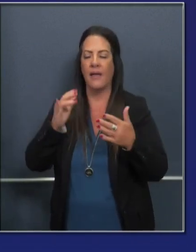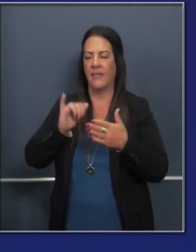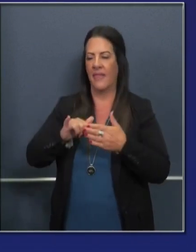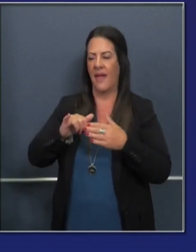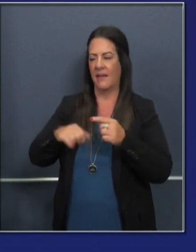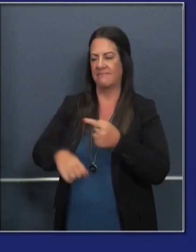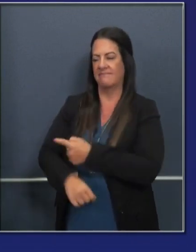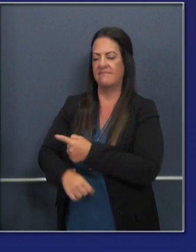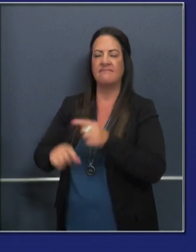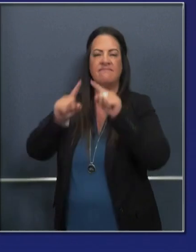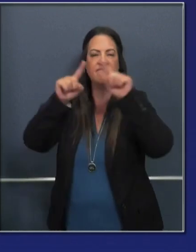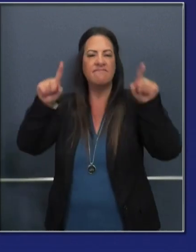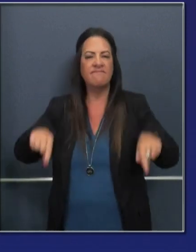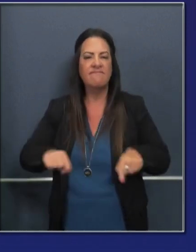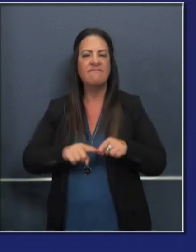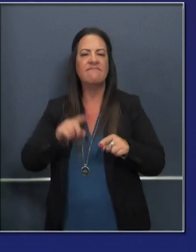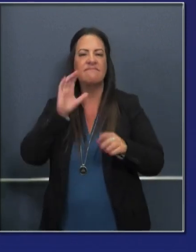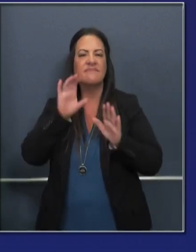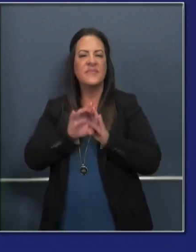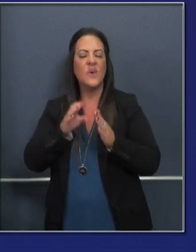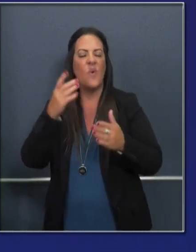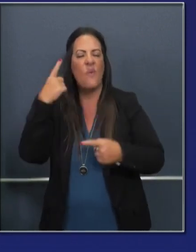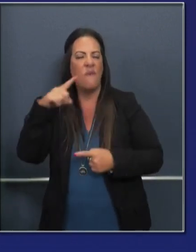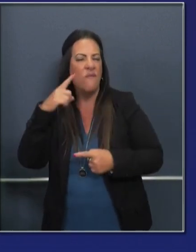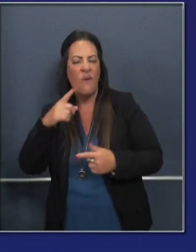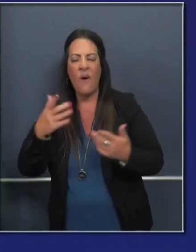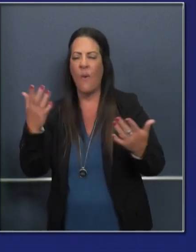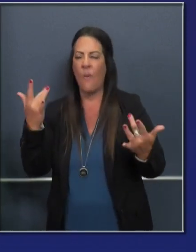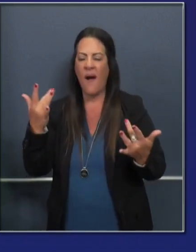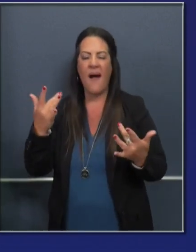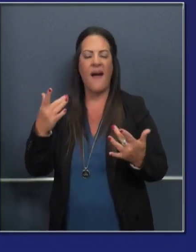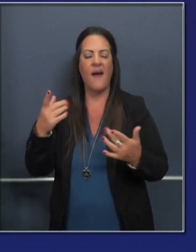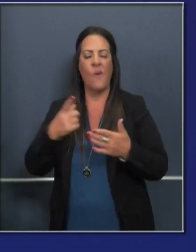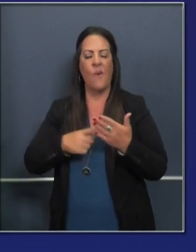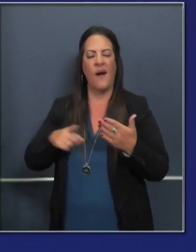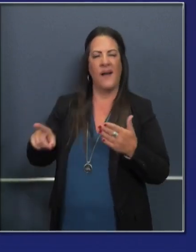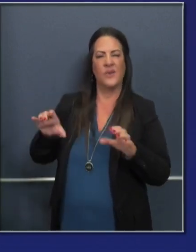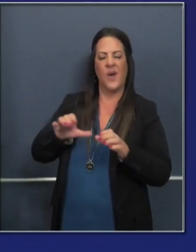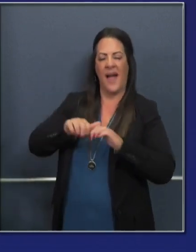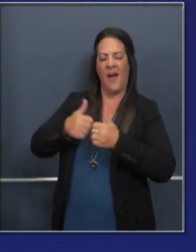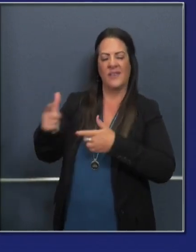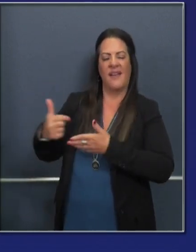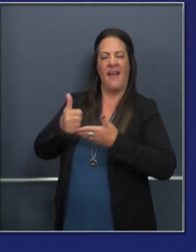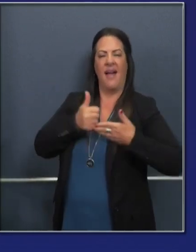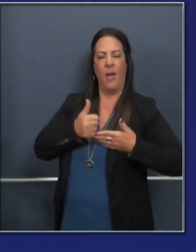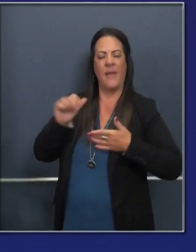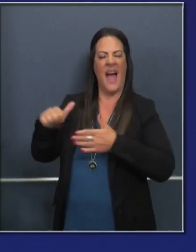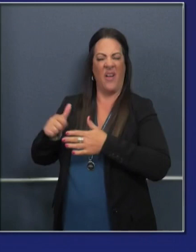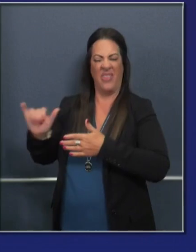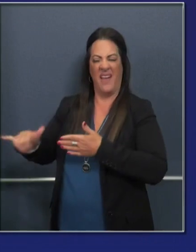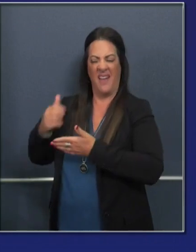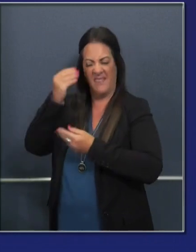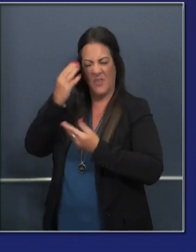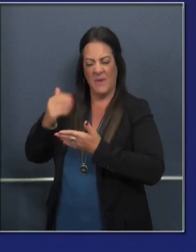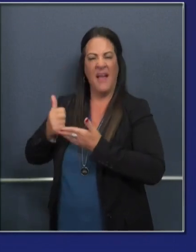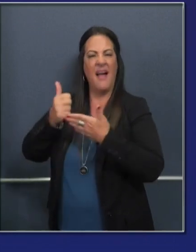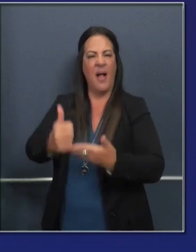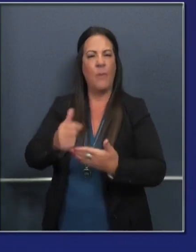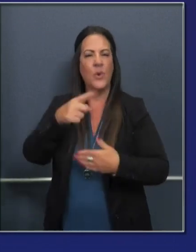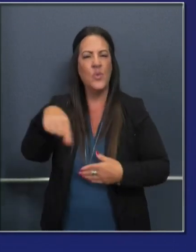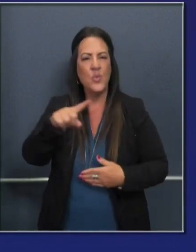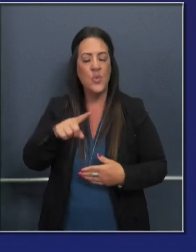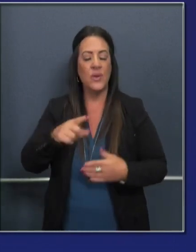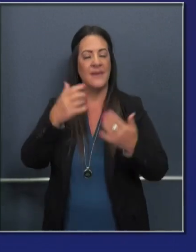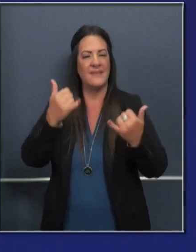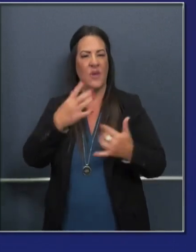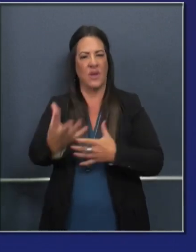what they mean for you, for our decision-making, and again, how all of you can participate now